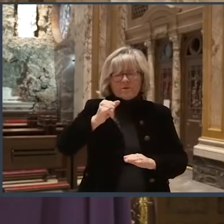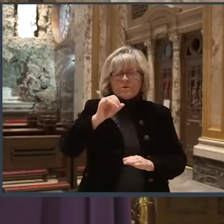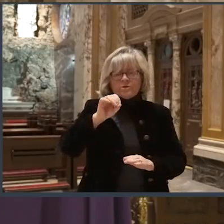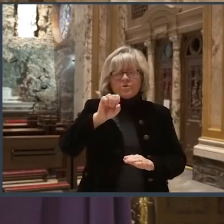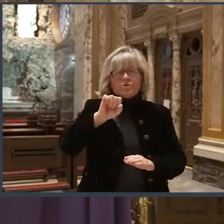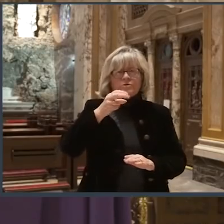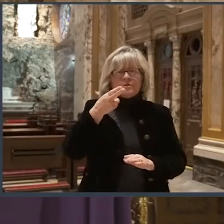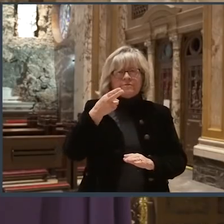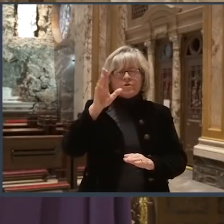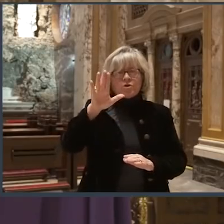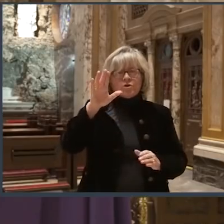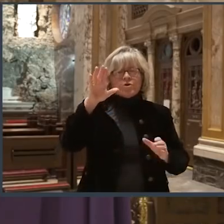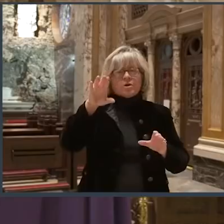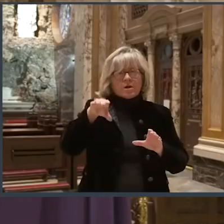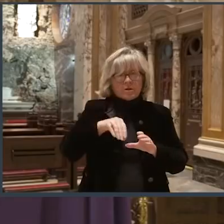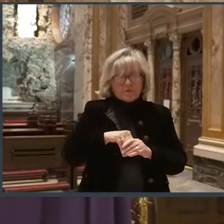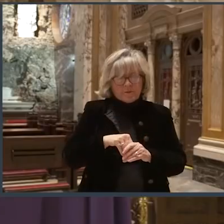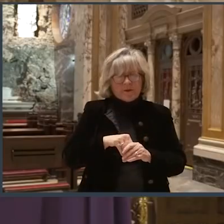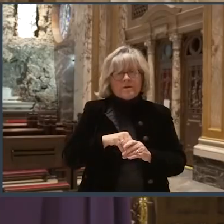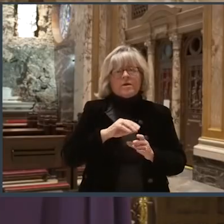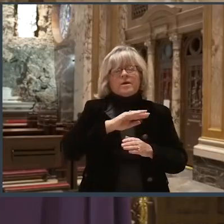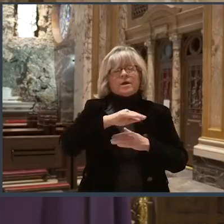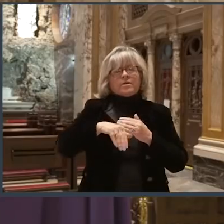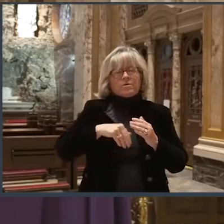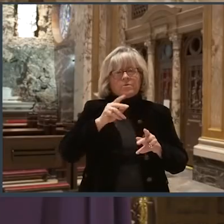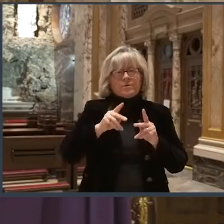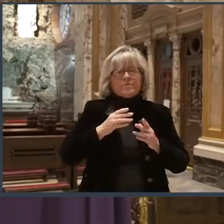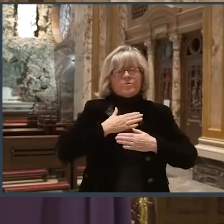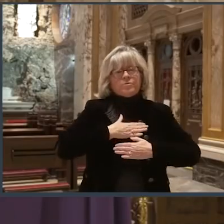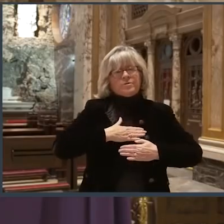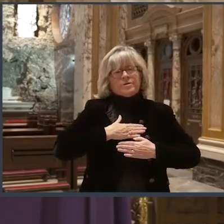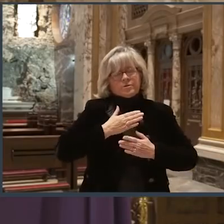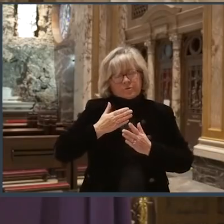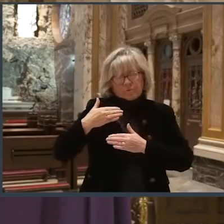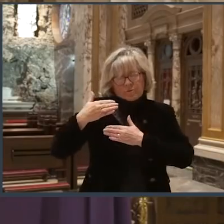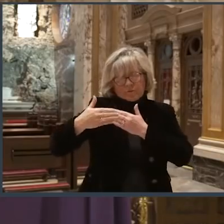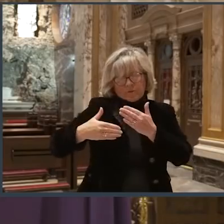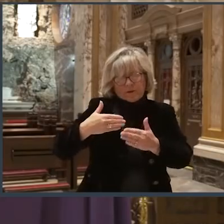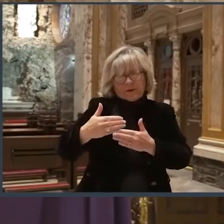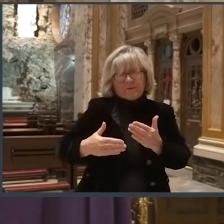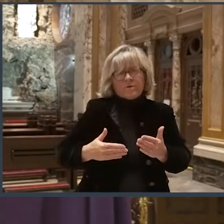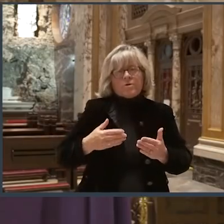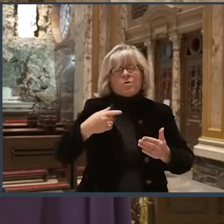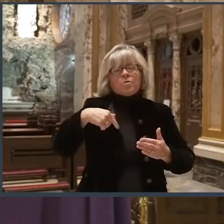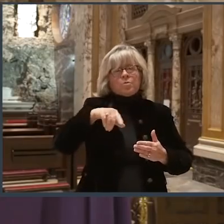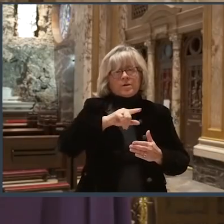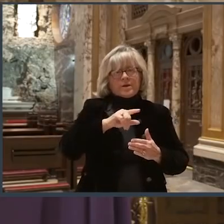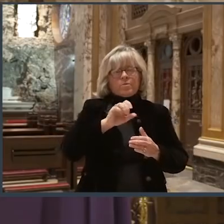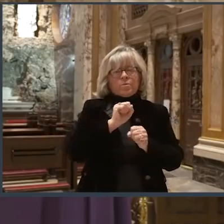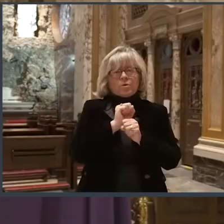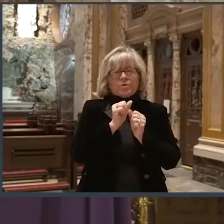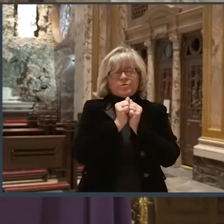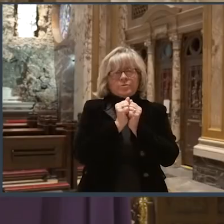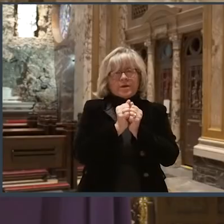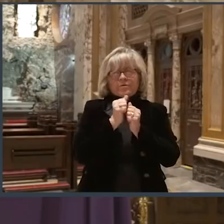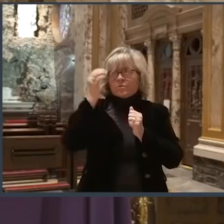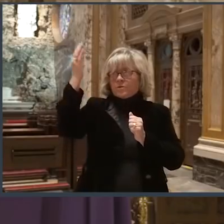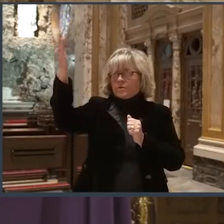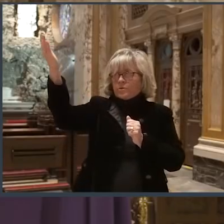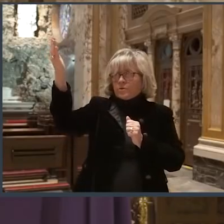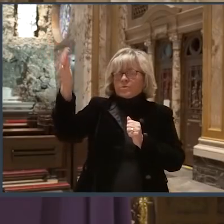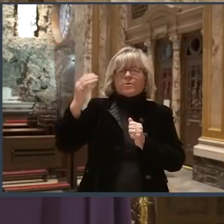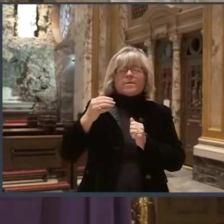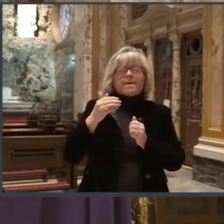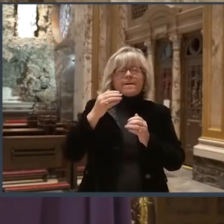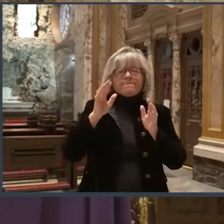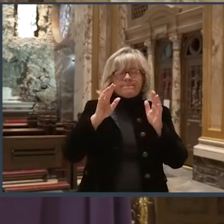blessed apostles and all the saints who have pleased you throughout the ages, we may merit to be co-heirs to eternal life, and